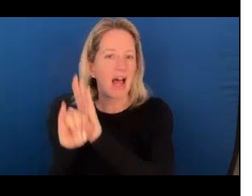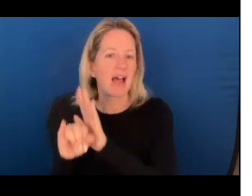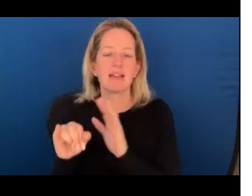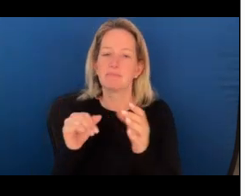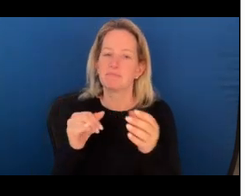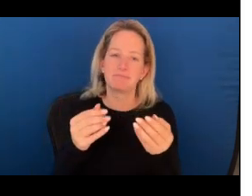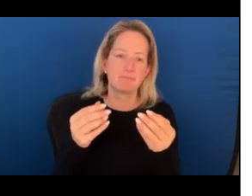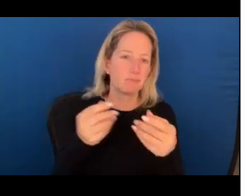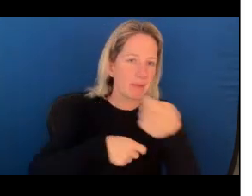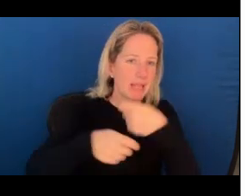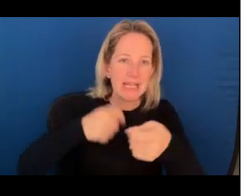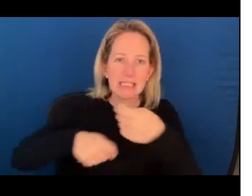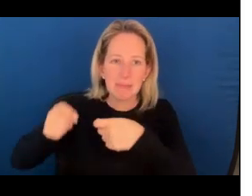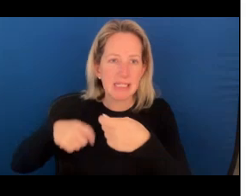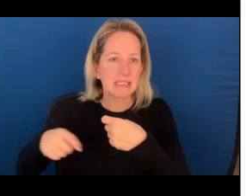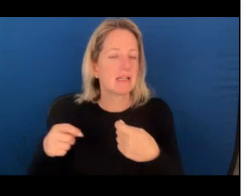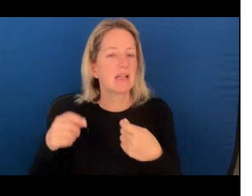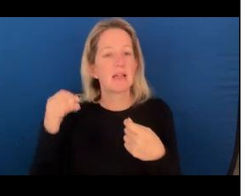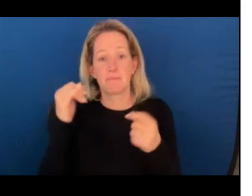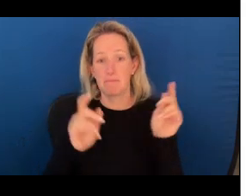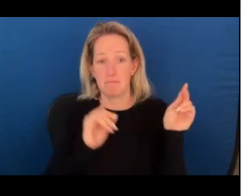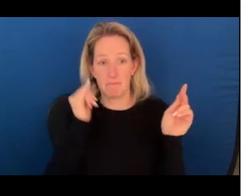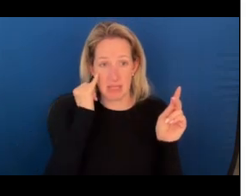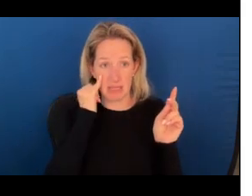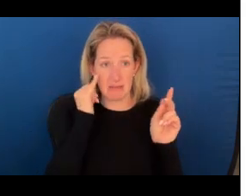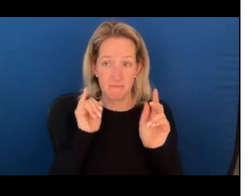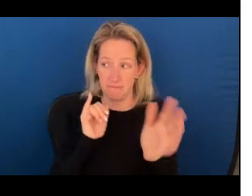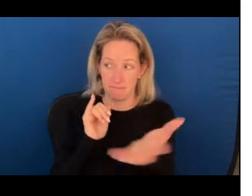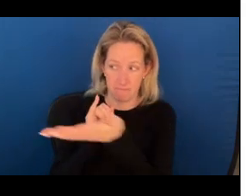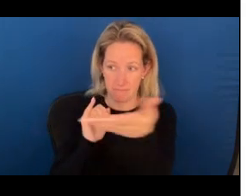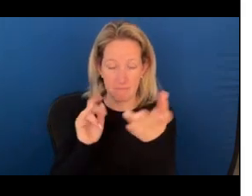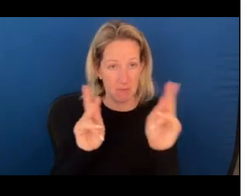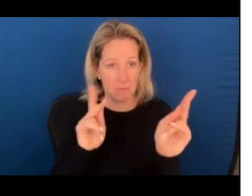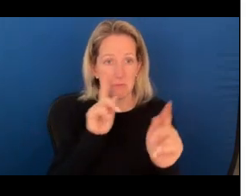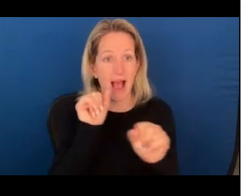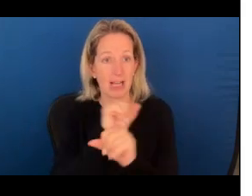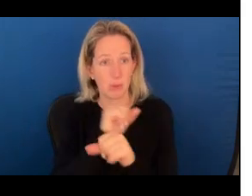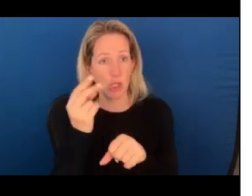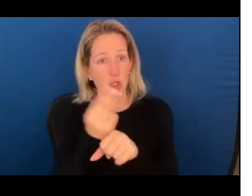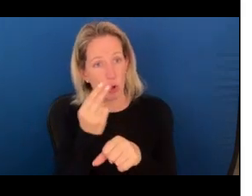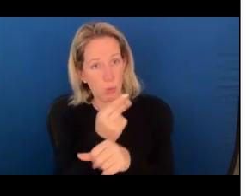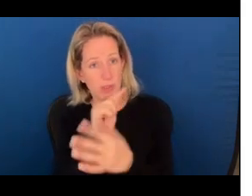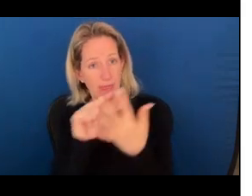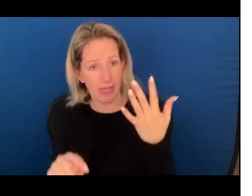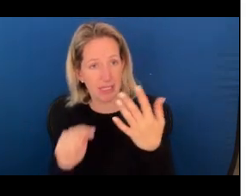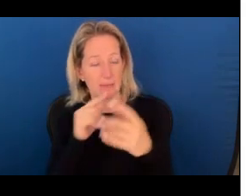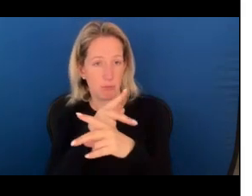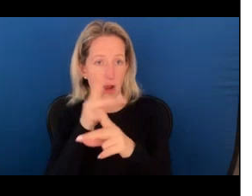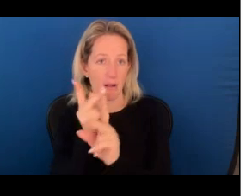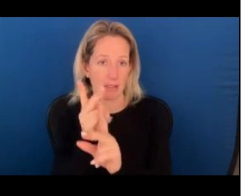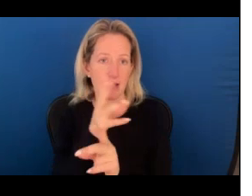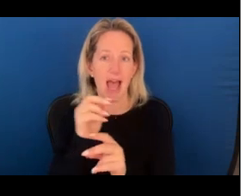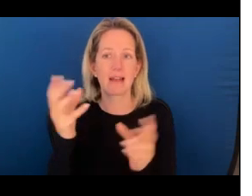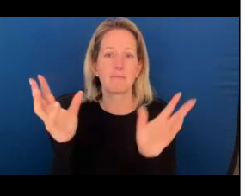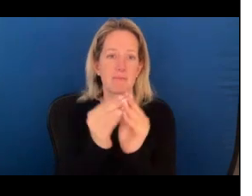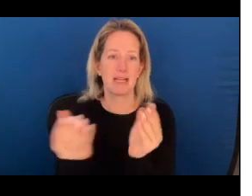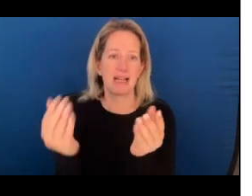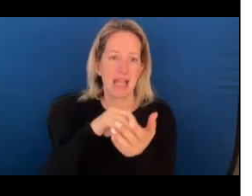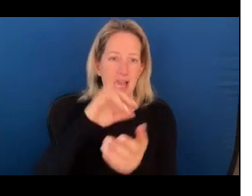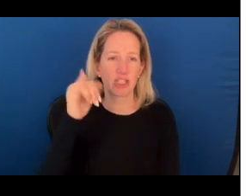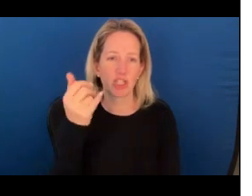you know, with the people who are actually potentially going to be using these products. And we have another one of those in January